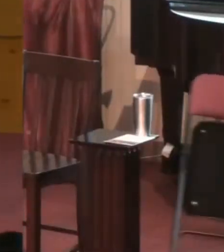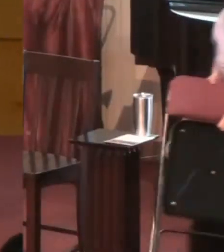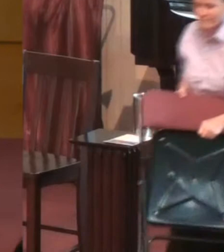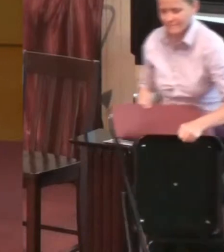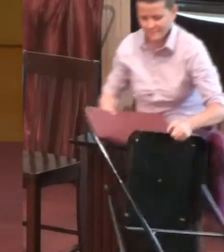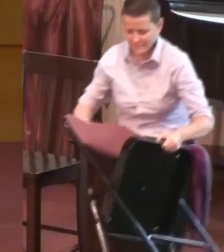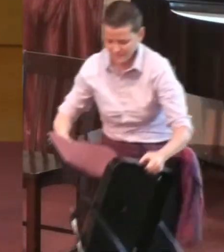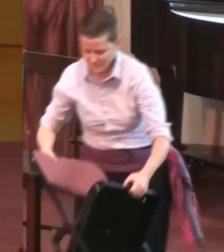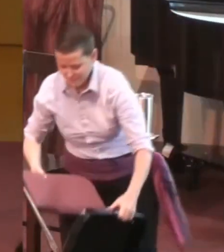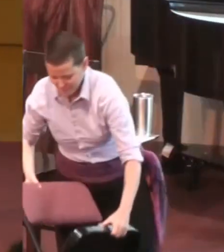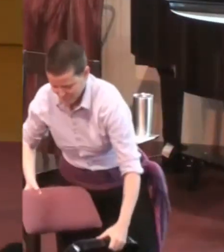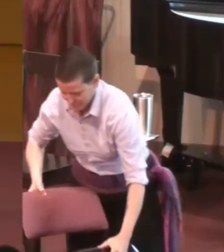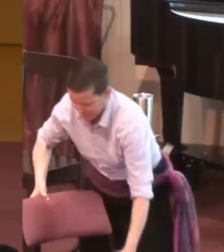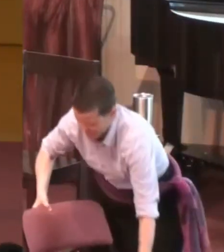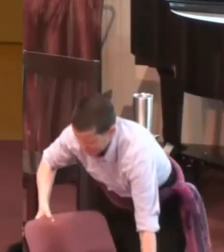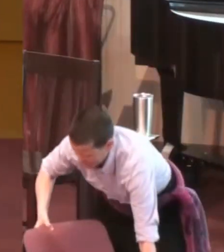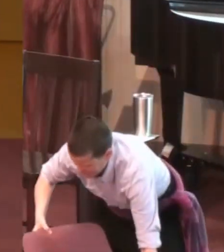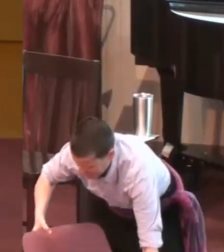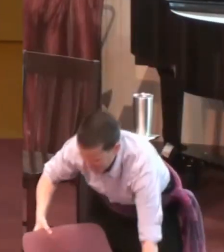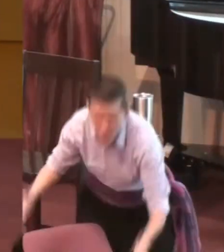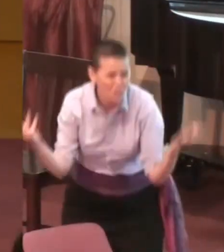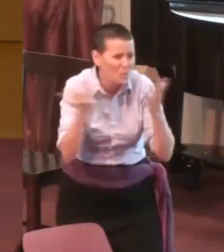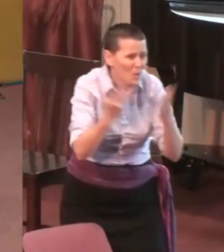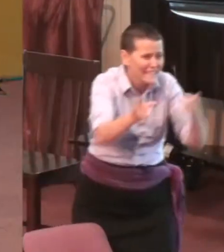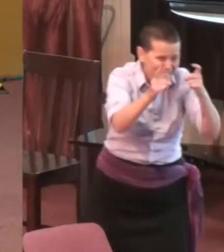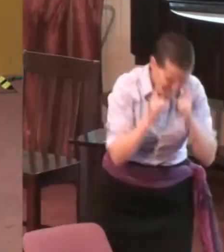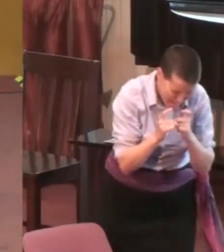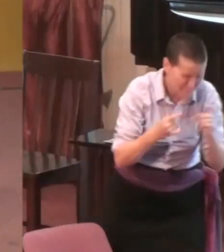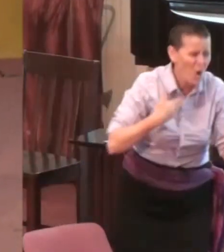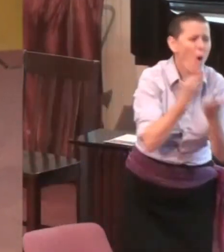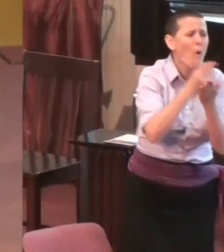What a gift. Holy cow, what a gift.